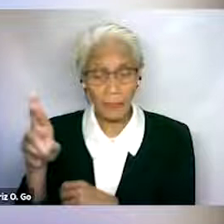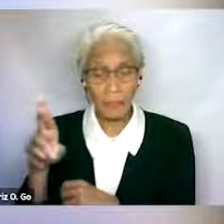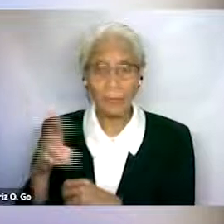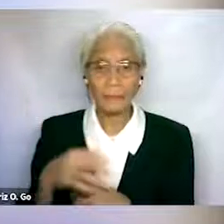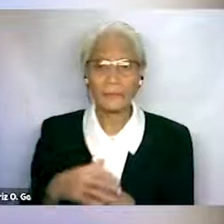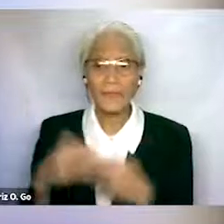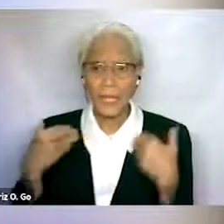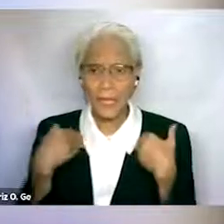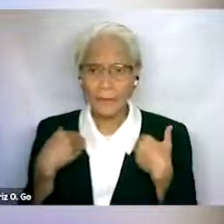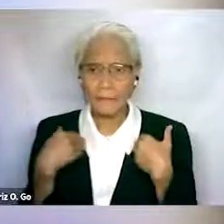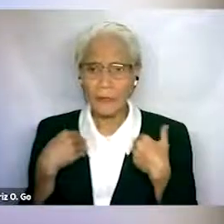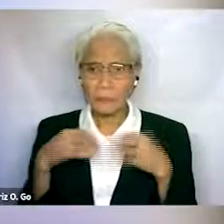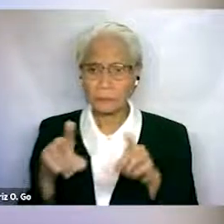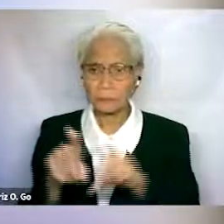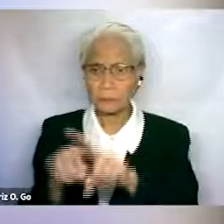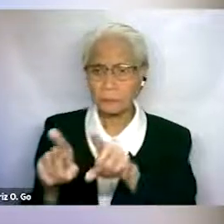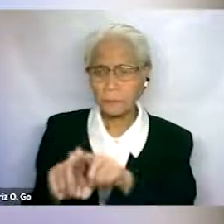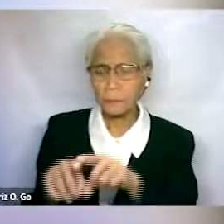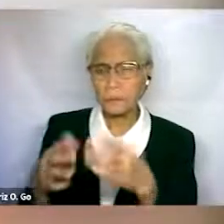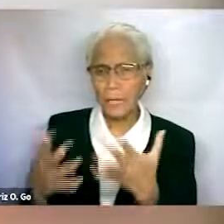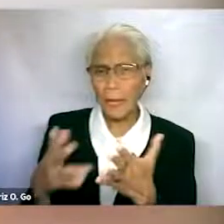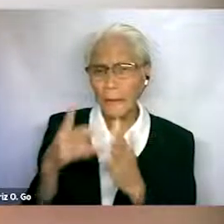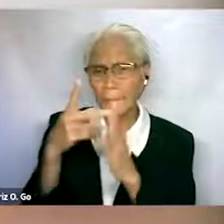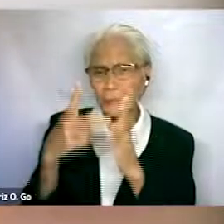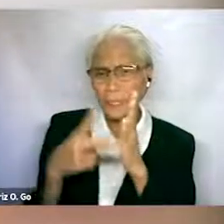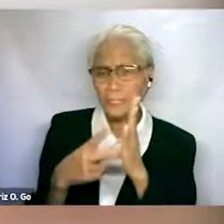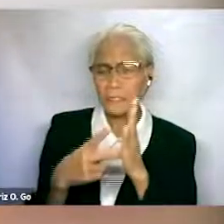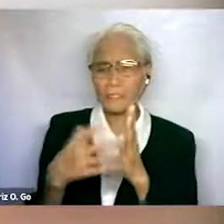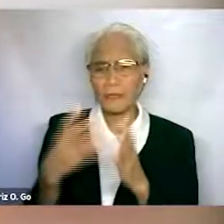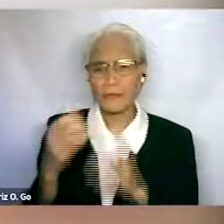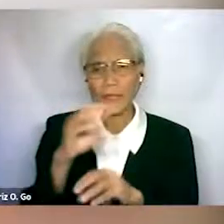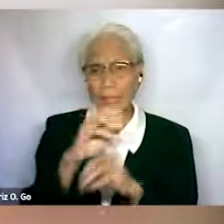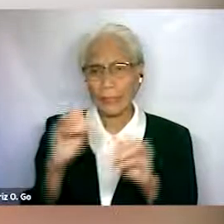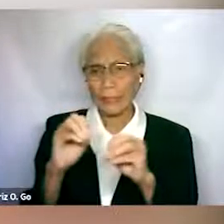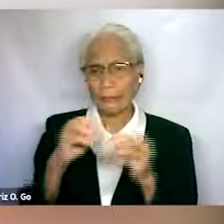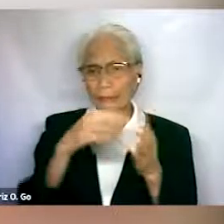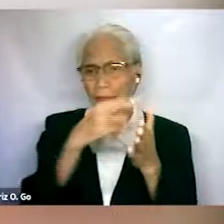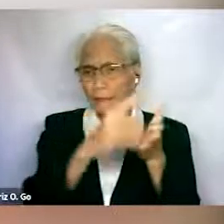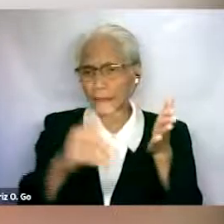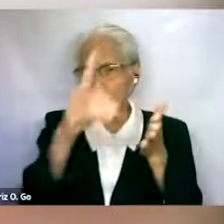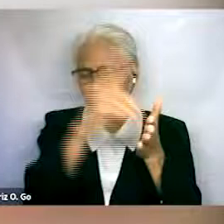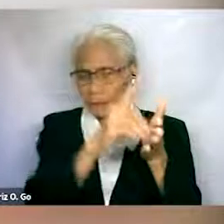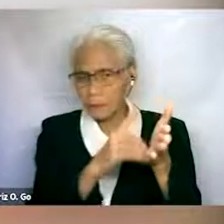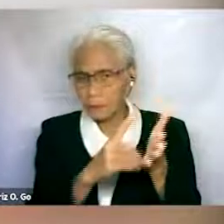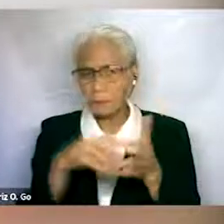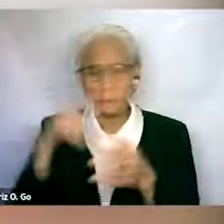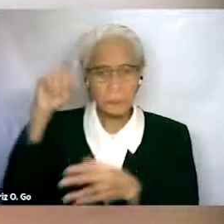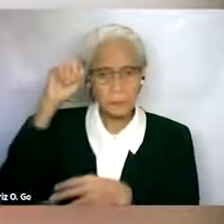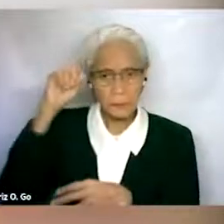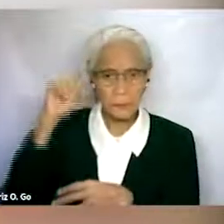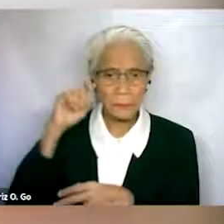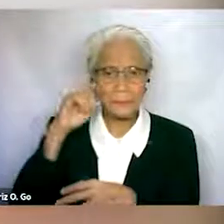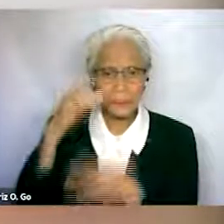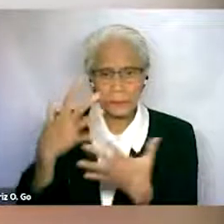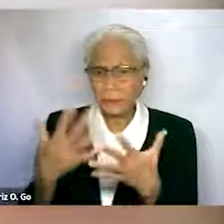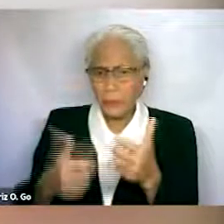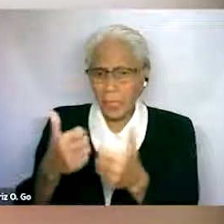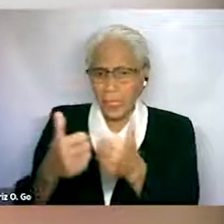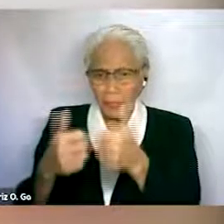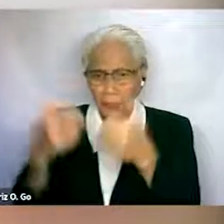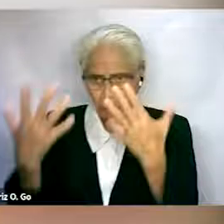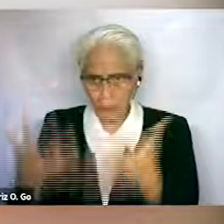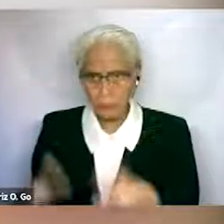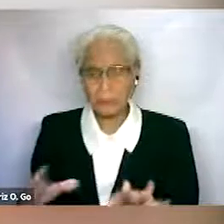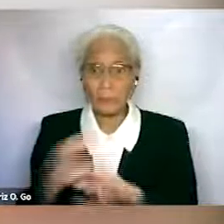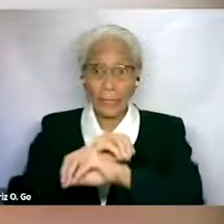see, and as also stated by one advocate for women's human rights during those times, and this advocate is our very